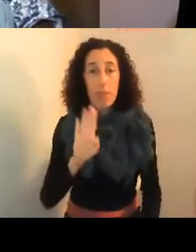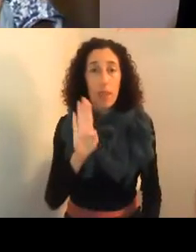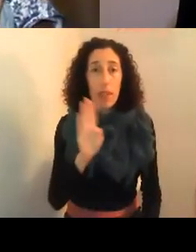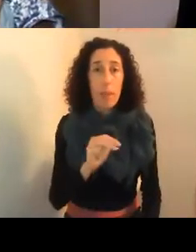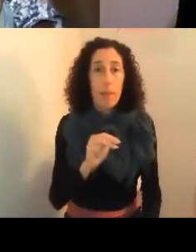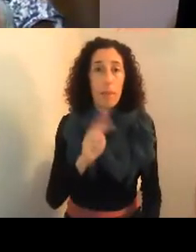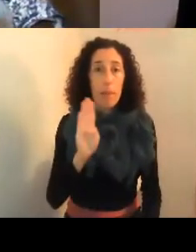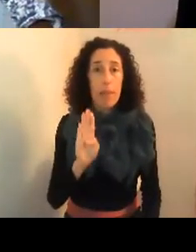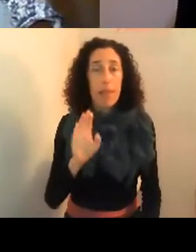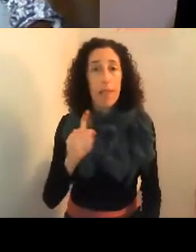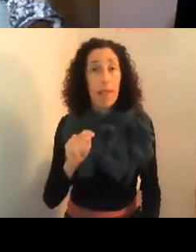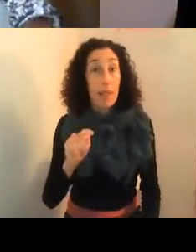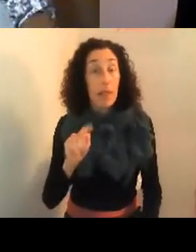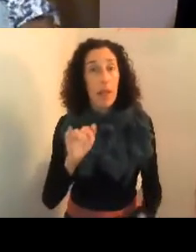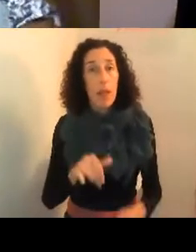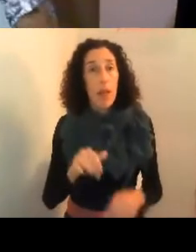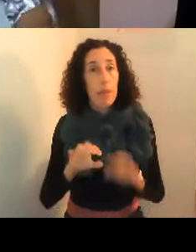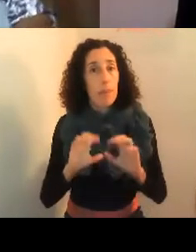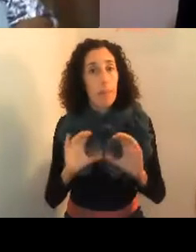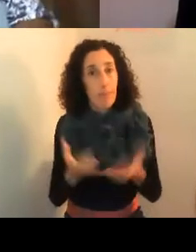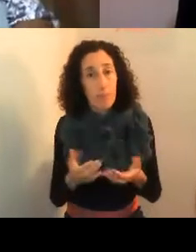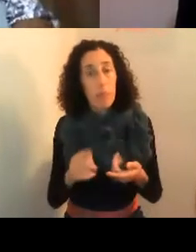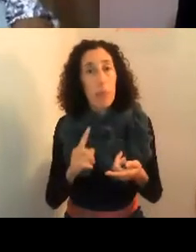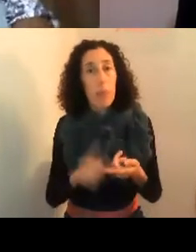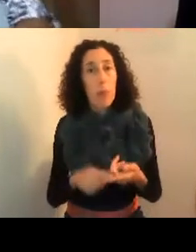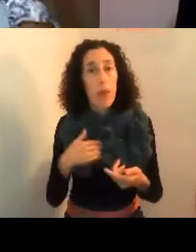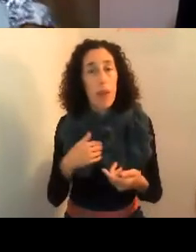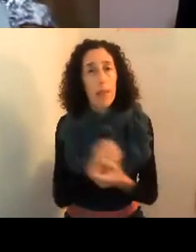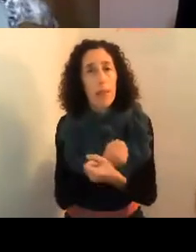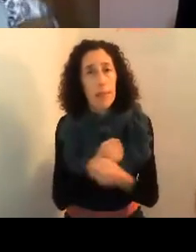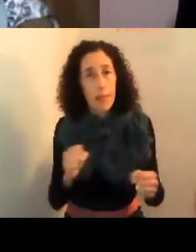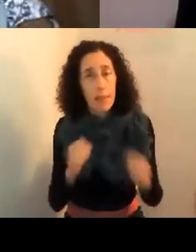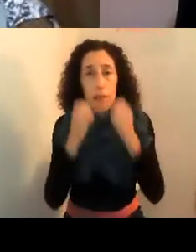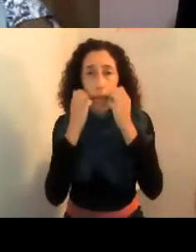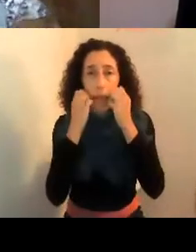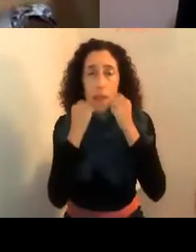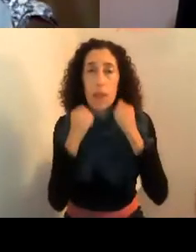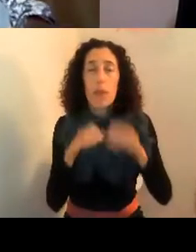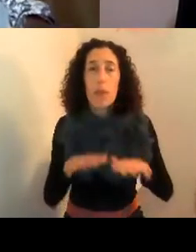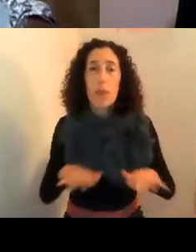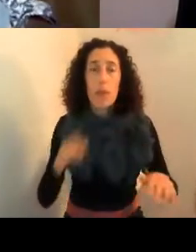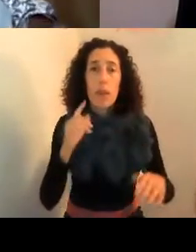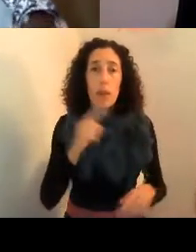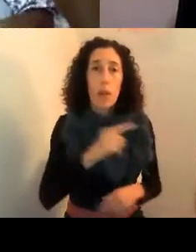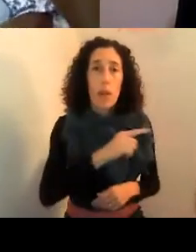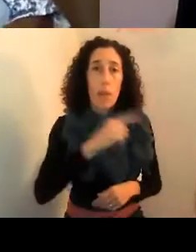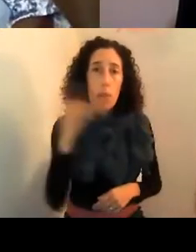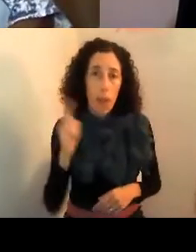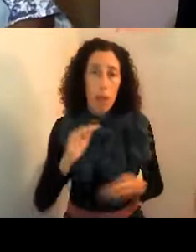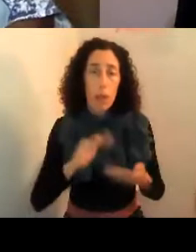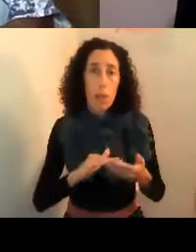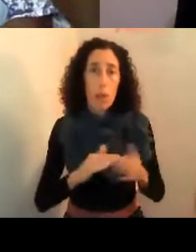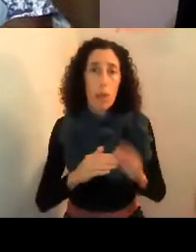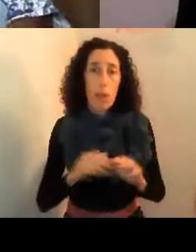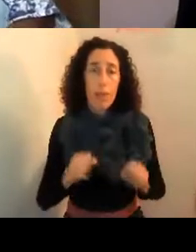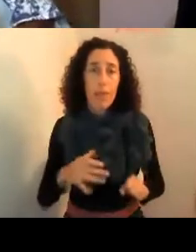safe, sacred, space where Black folks could feel safe, seen, and sacred. And